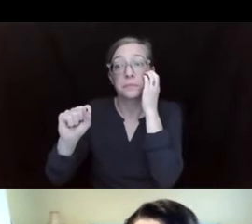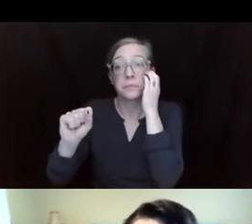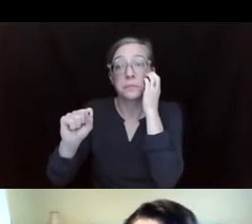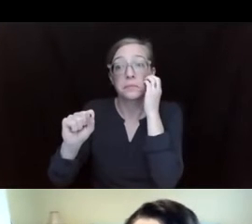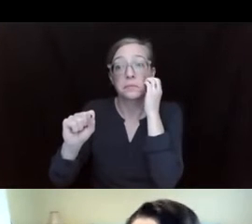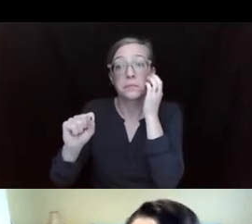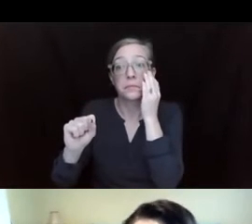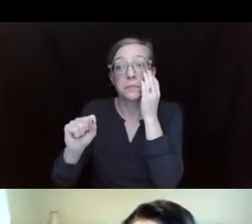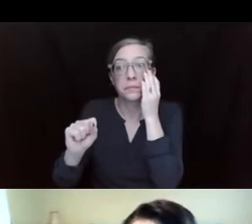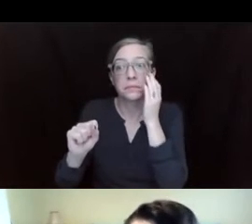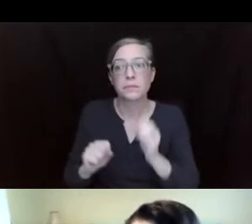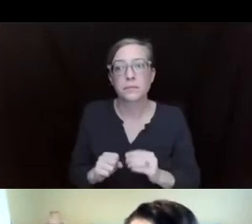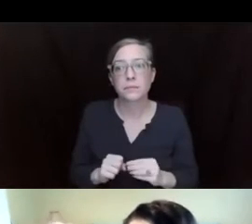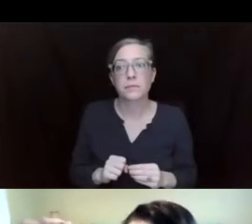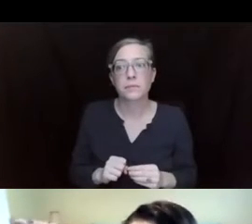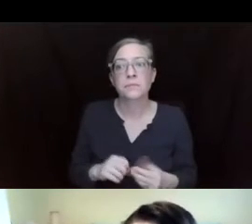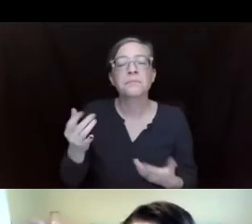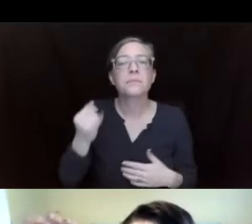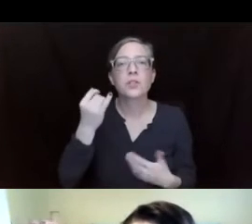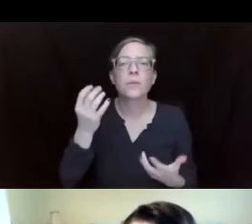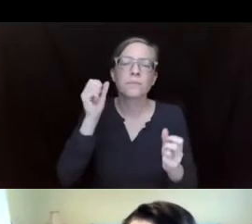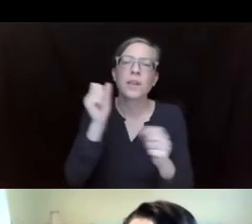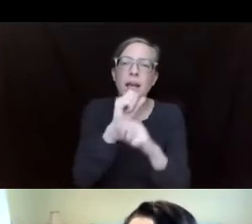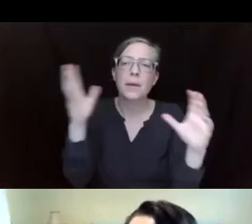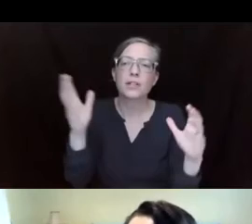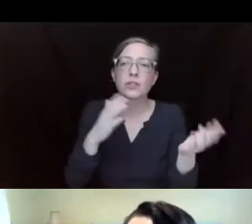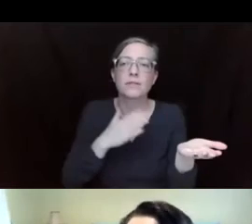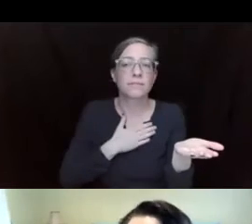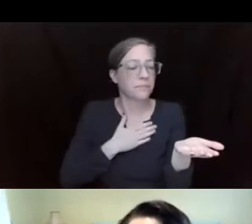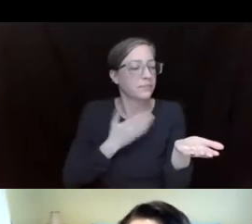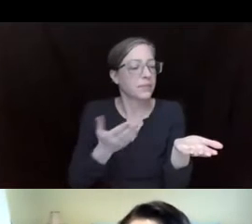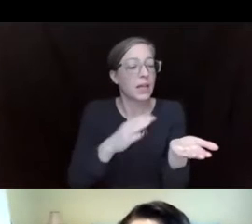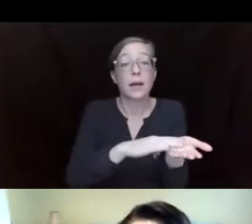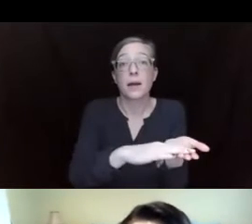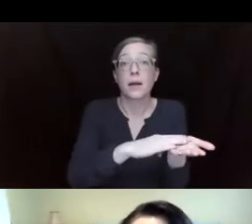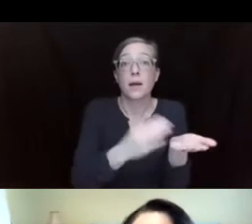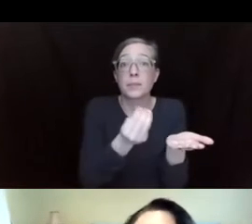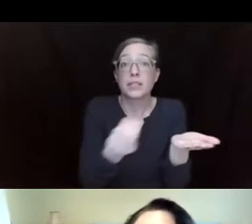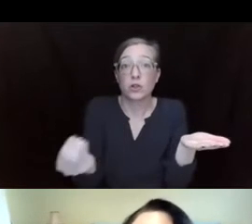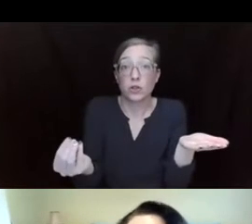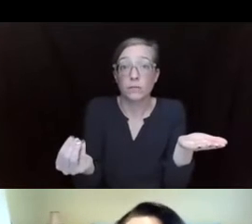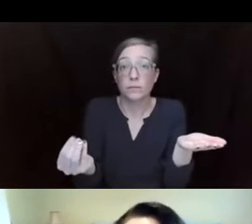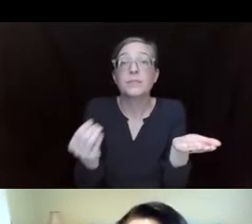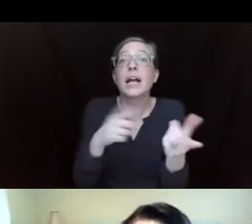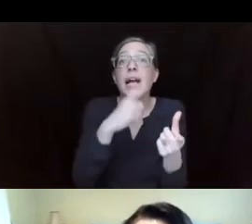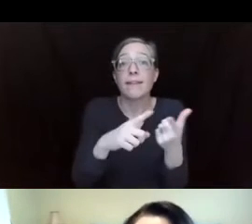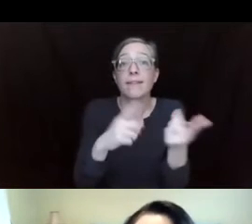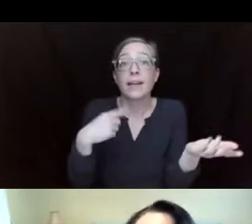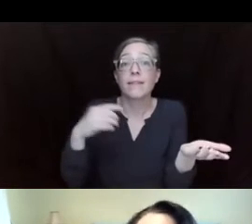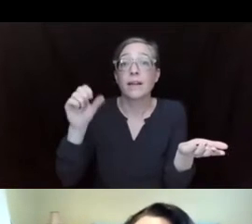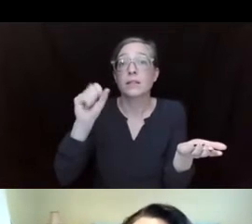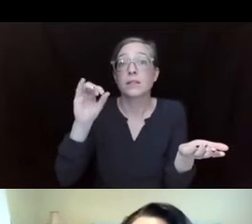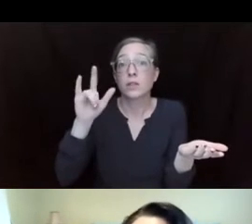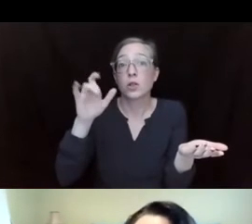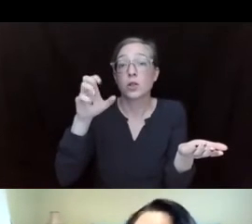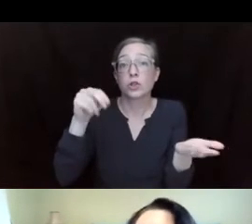So imagine my hand is the material. It's in contact with a solution, the material will acquire a charge. Another characteristic,